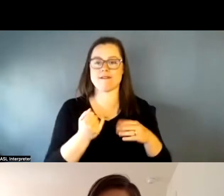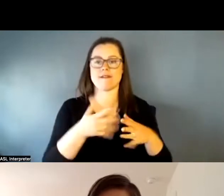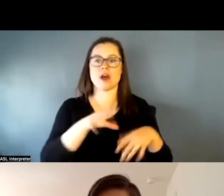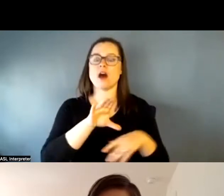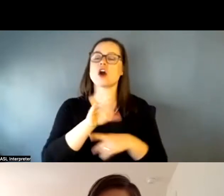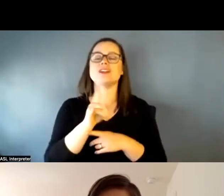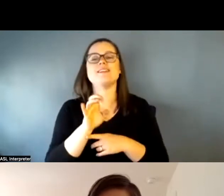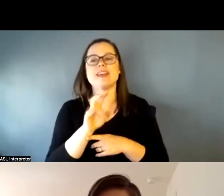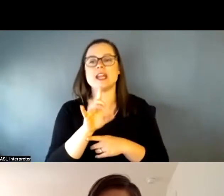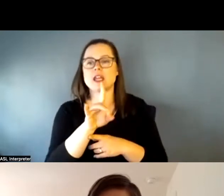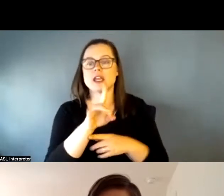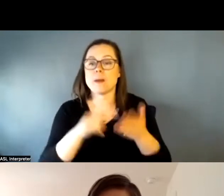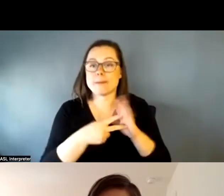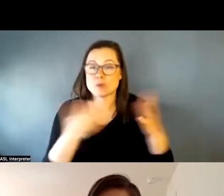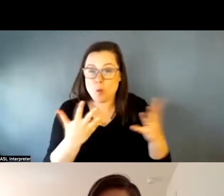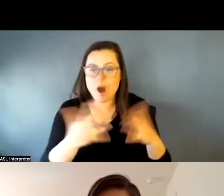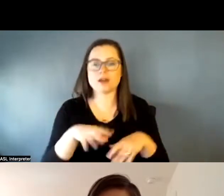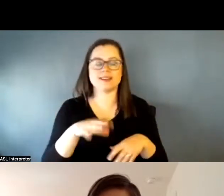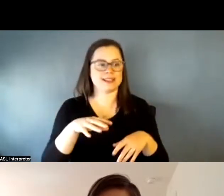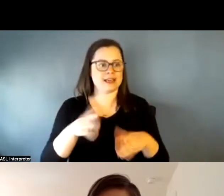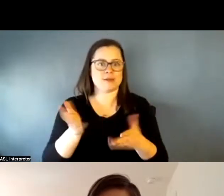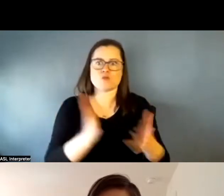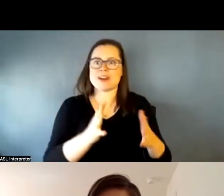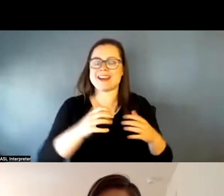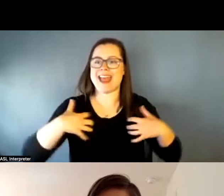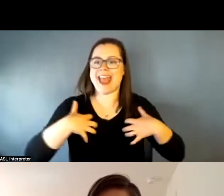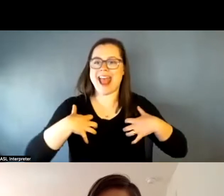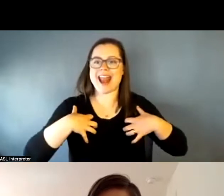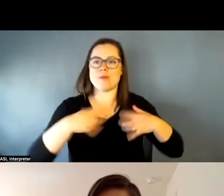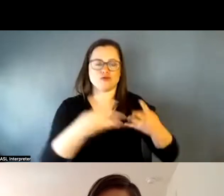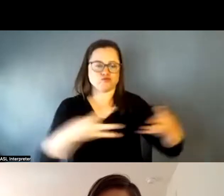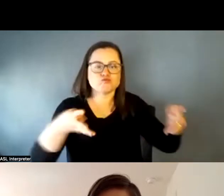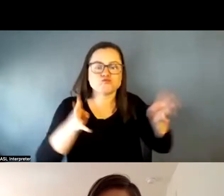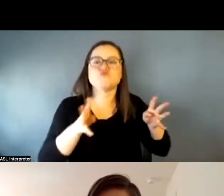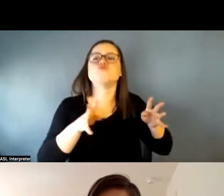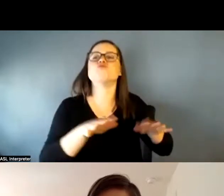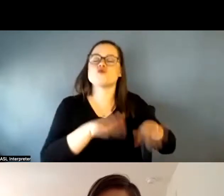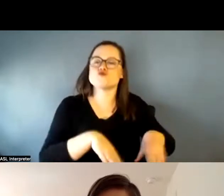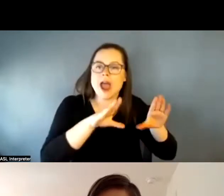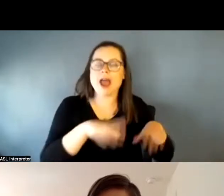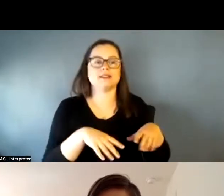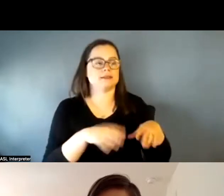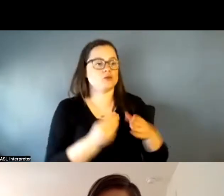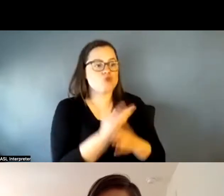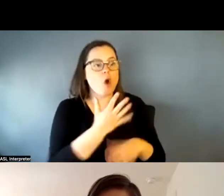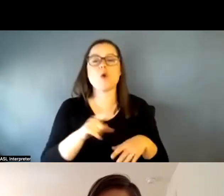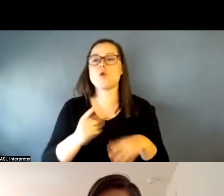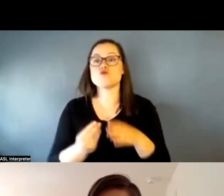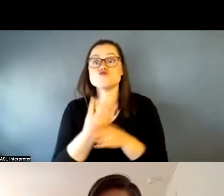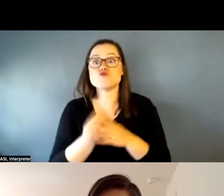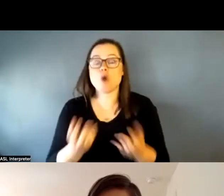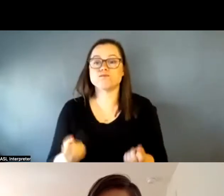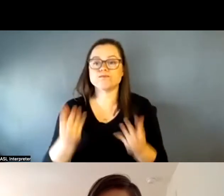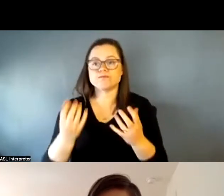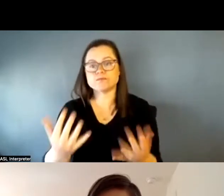animal agriculture, implies European-based animal agriculture, not the traditional kinds of agriculture that had been here